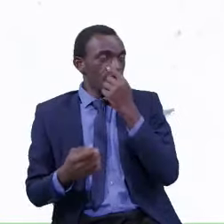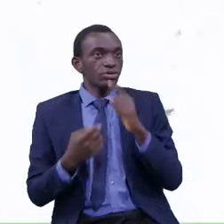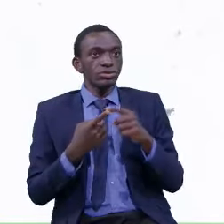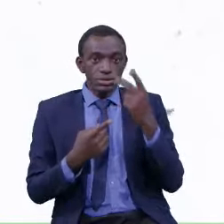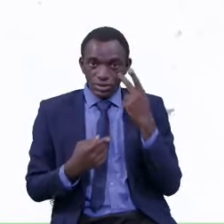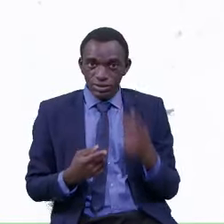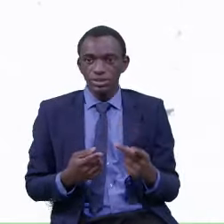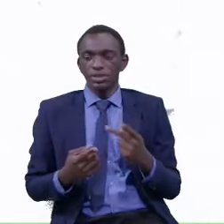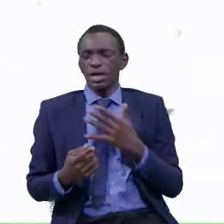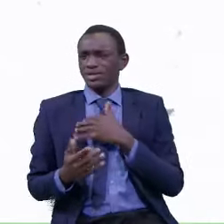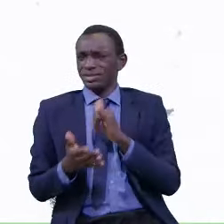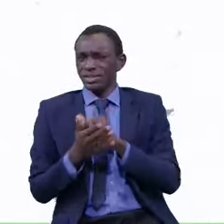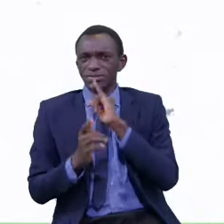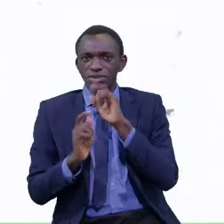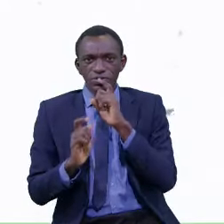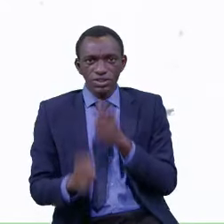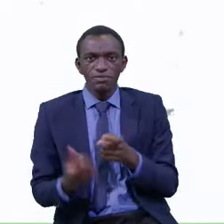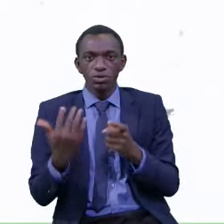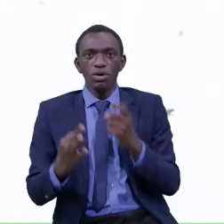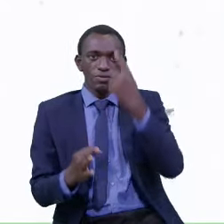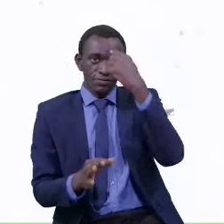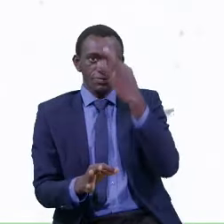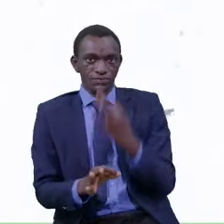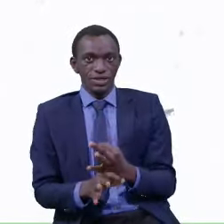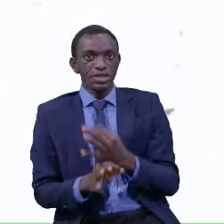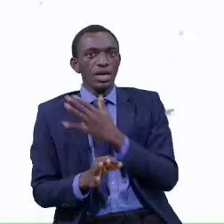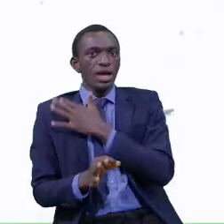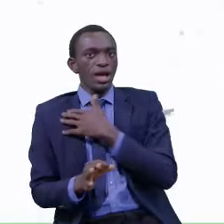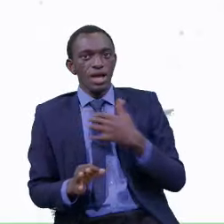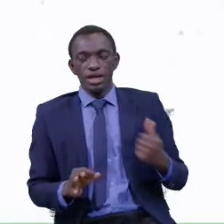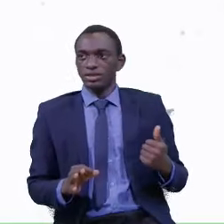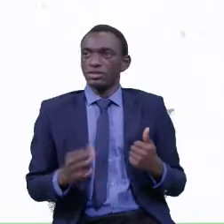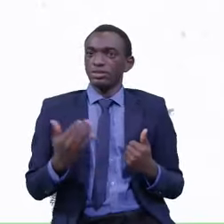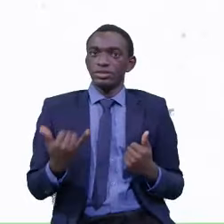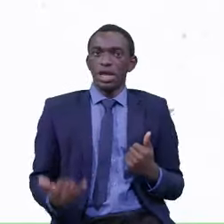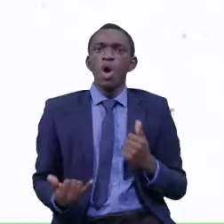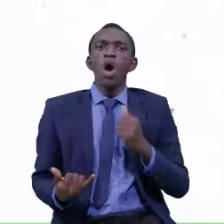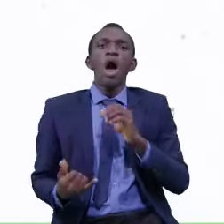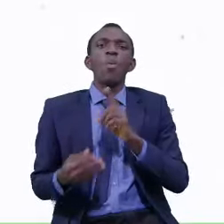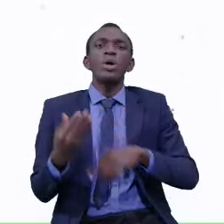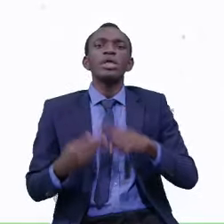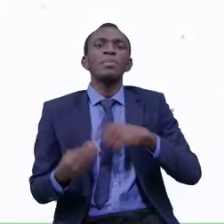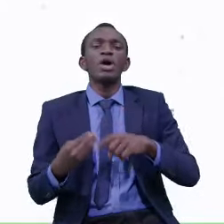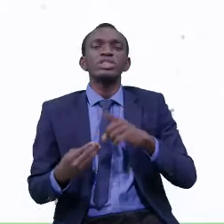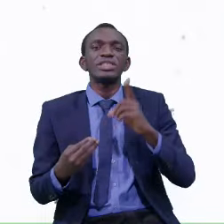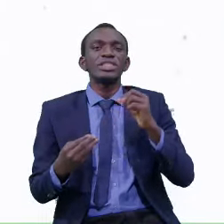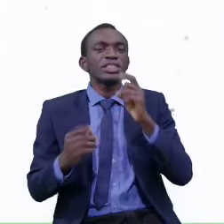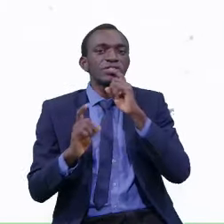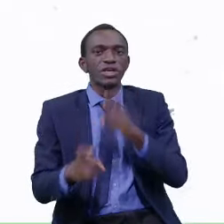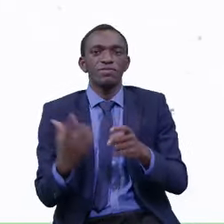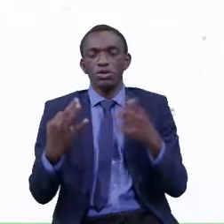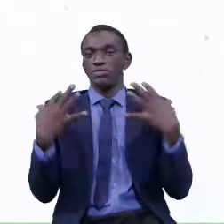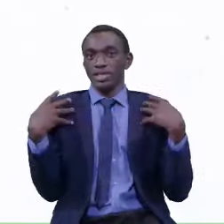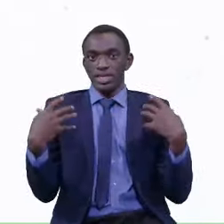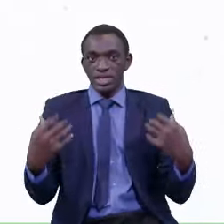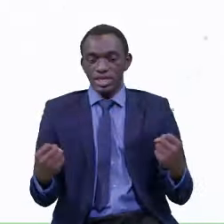How about the gift of healing? Naaman came. He was full of leprosy. The same man,